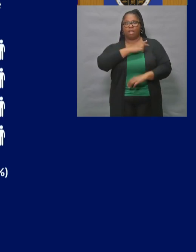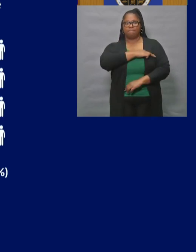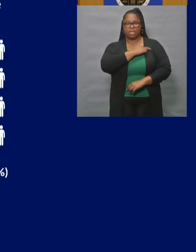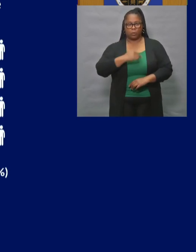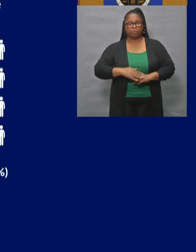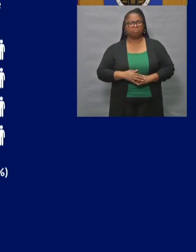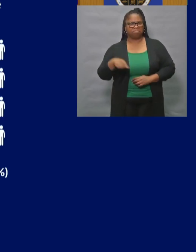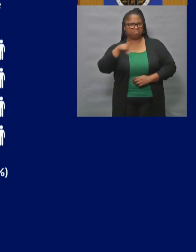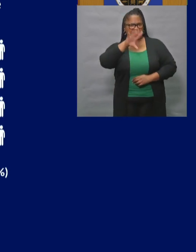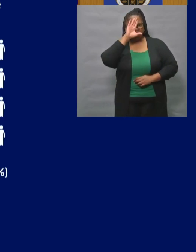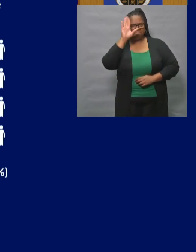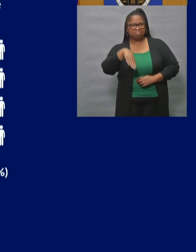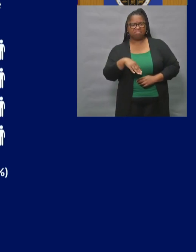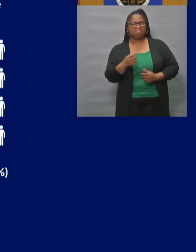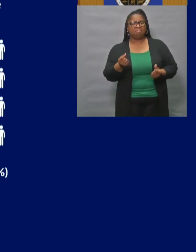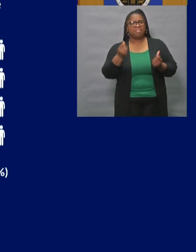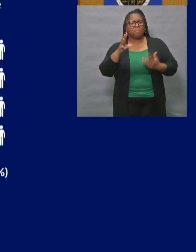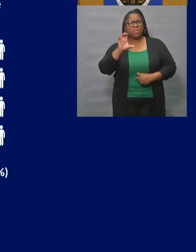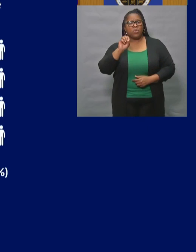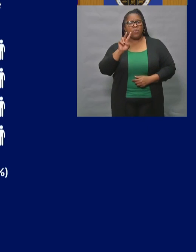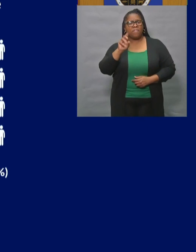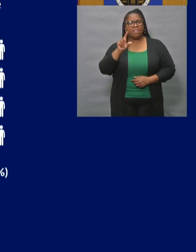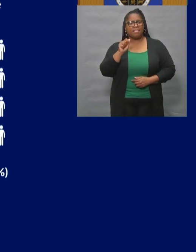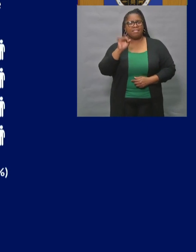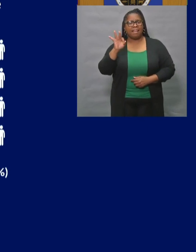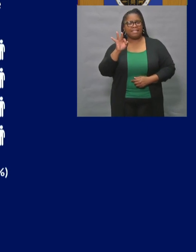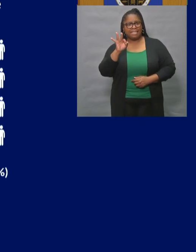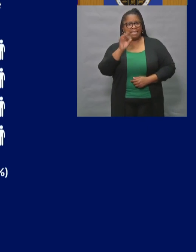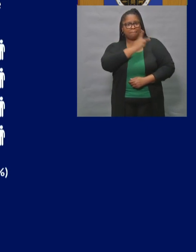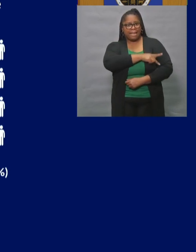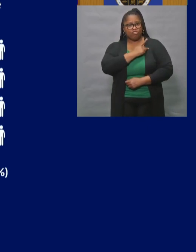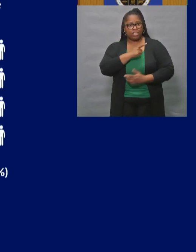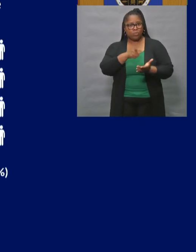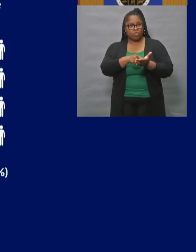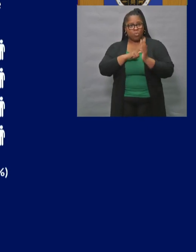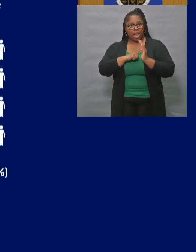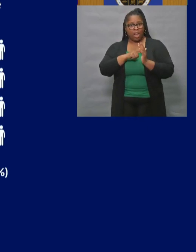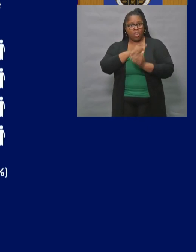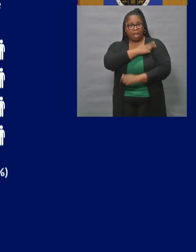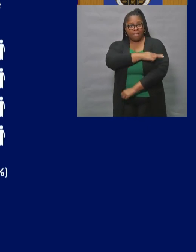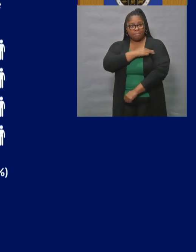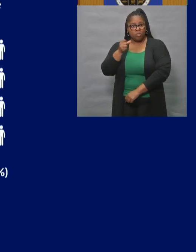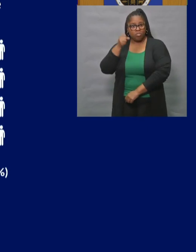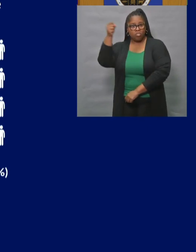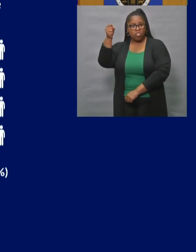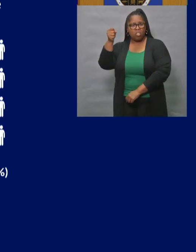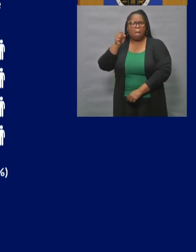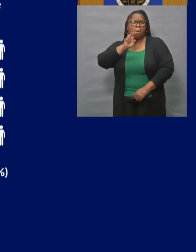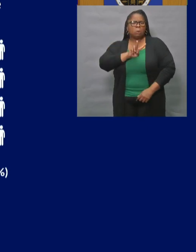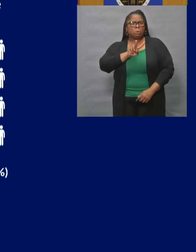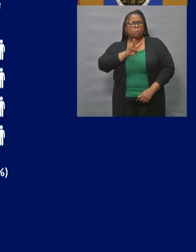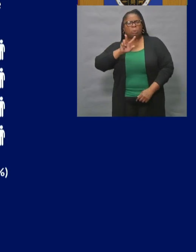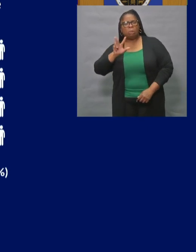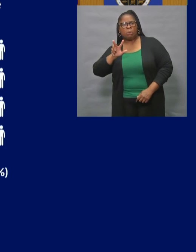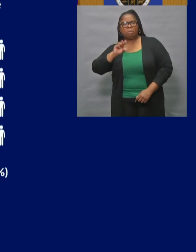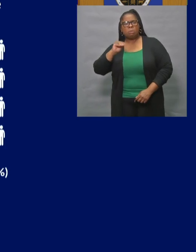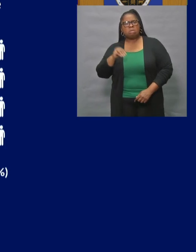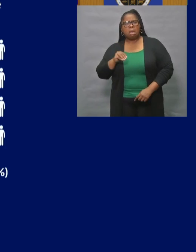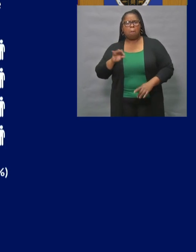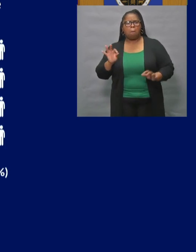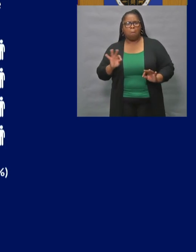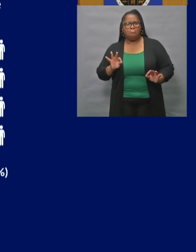the rate of COVID-19 patients who require hospitalization is small. It's only 2 to 3% of those who are infected. And often people